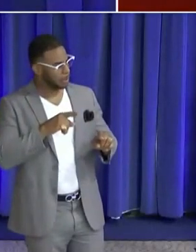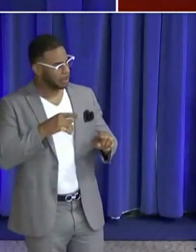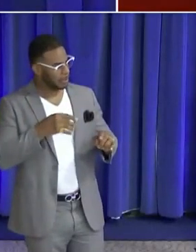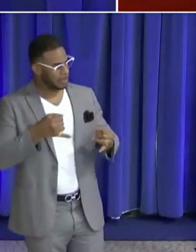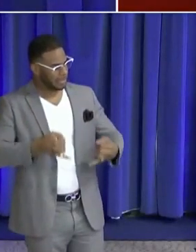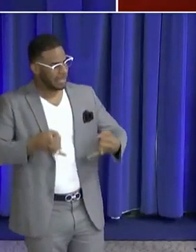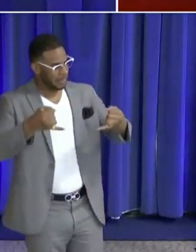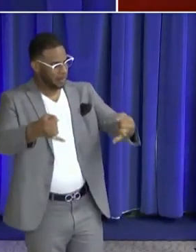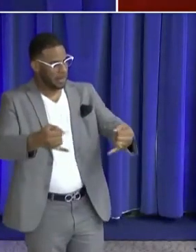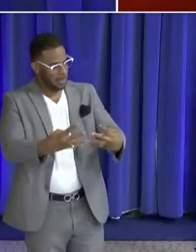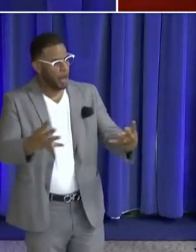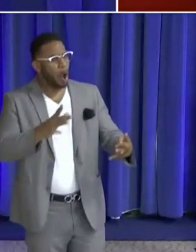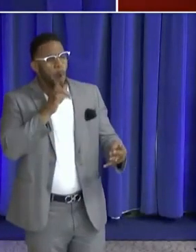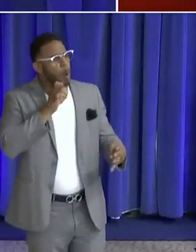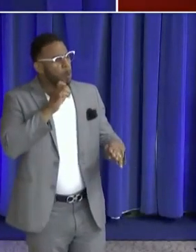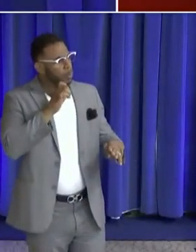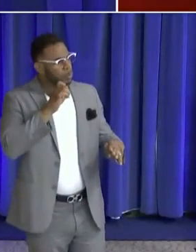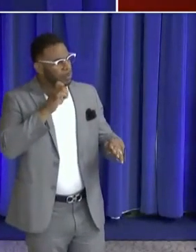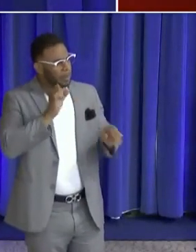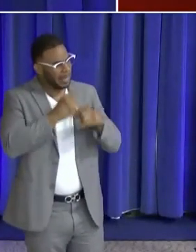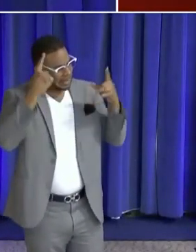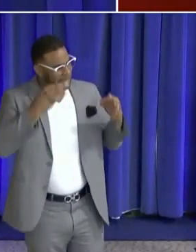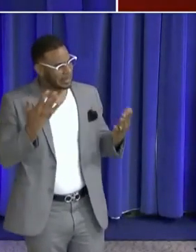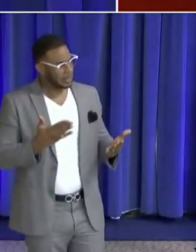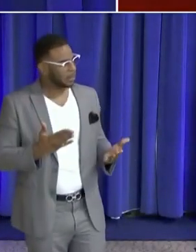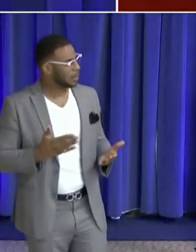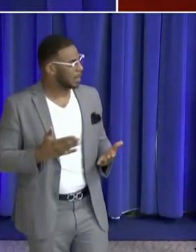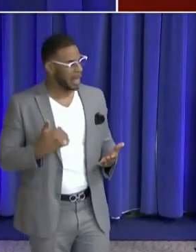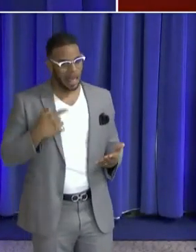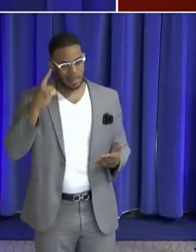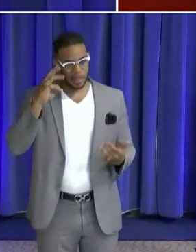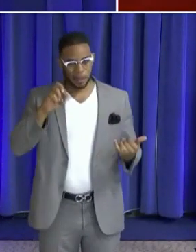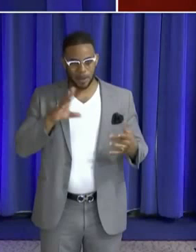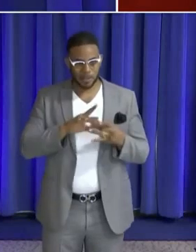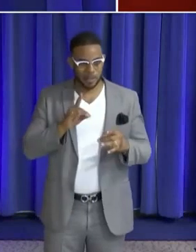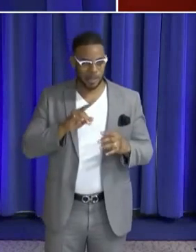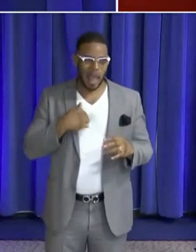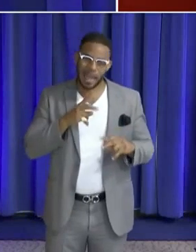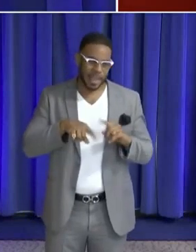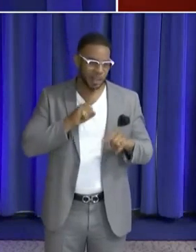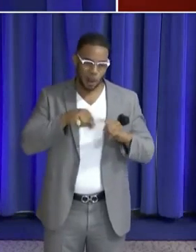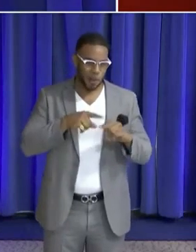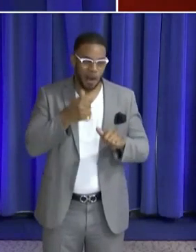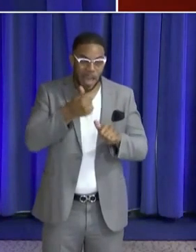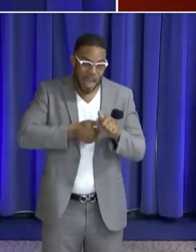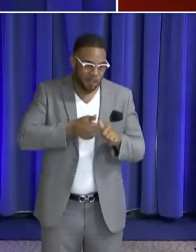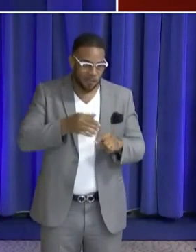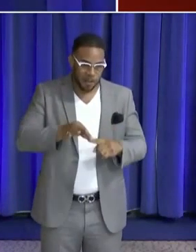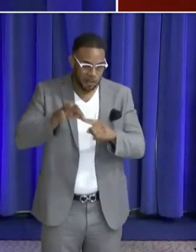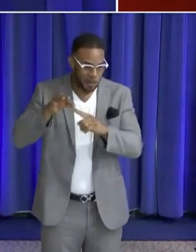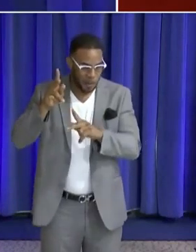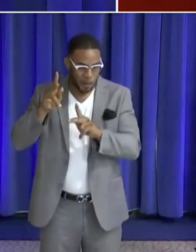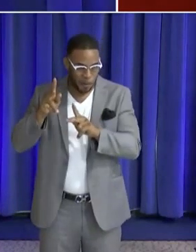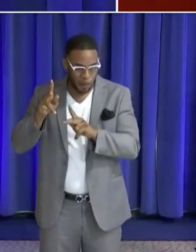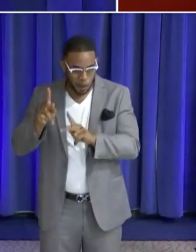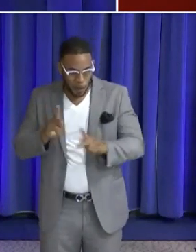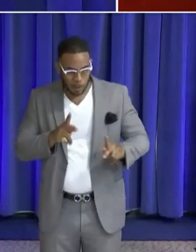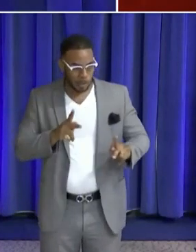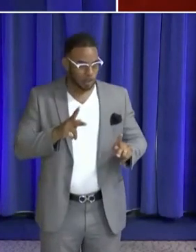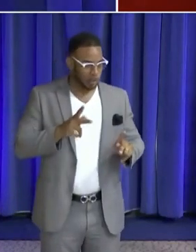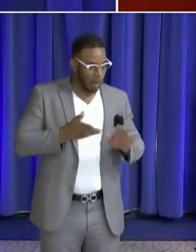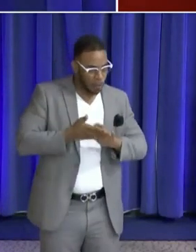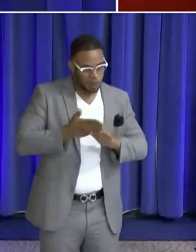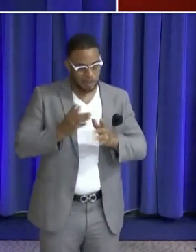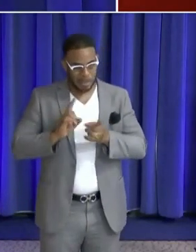or who's calling the shots here for this? I think the mayor said it very well. I can't talk about every single particularly